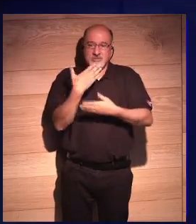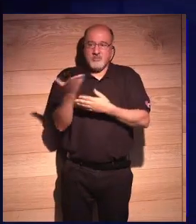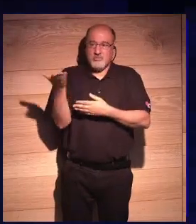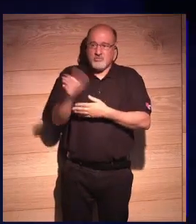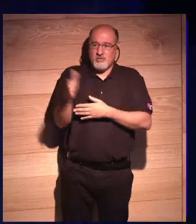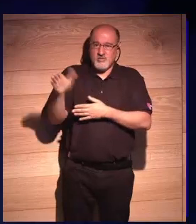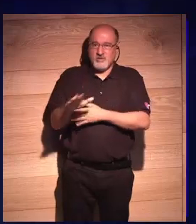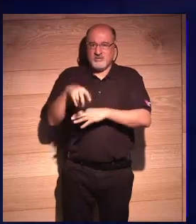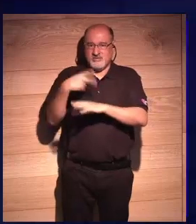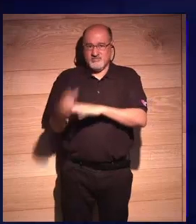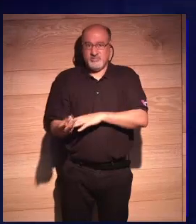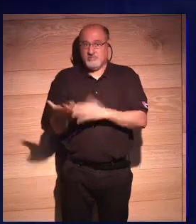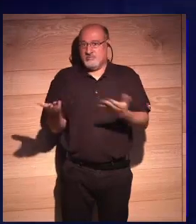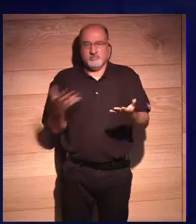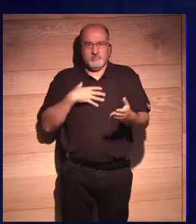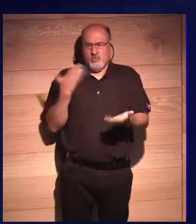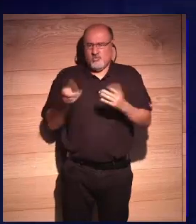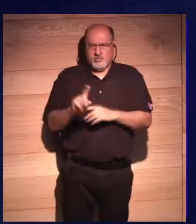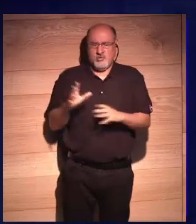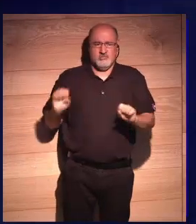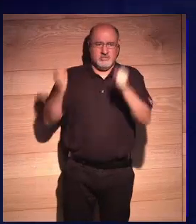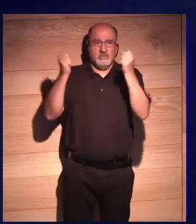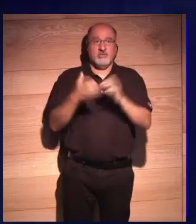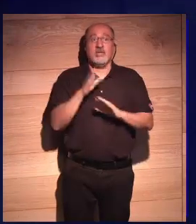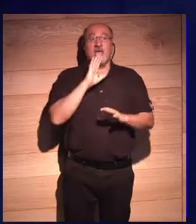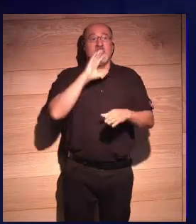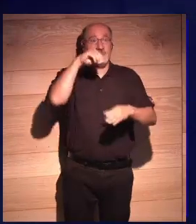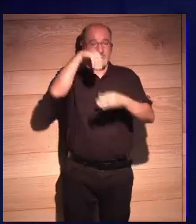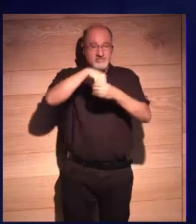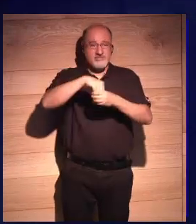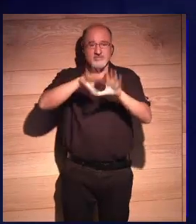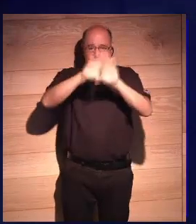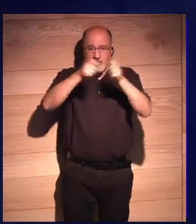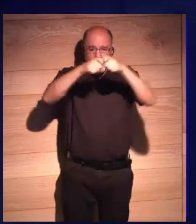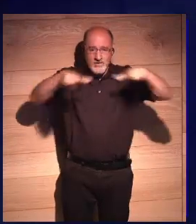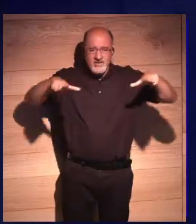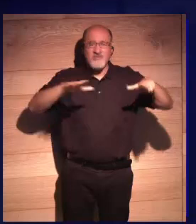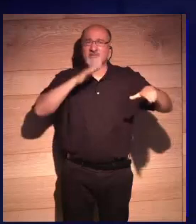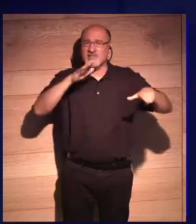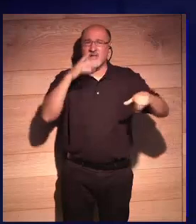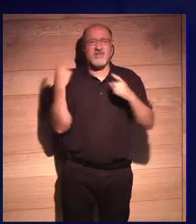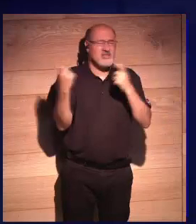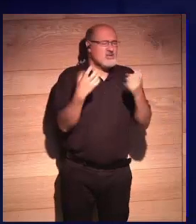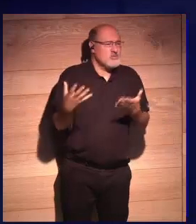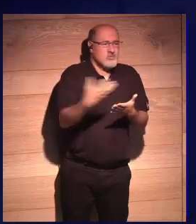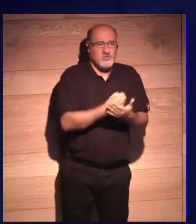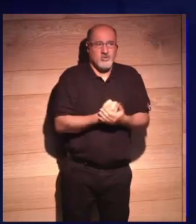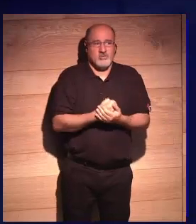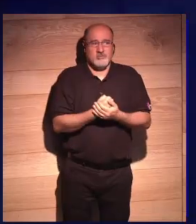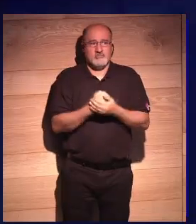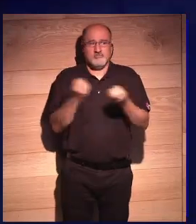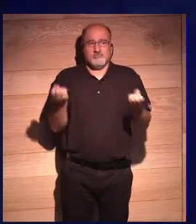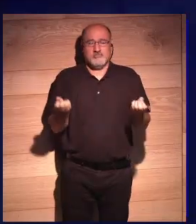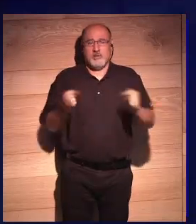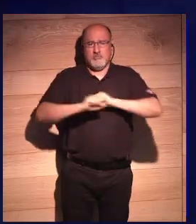two-year-old daughter. So the world is very unfair. And we need to use technology to change that. And this is a great platform because it has everything that we need to put